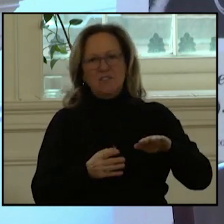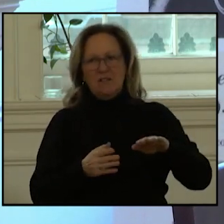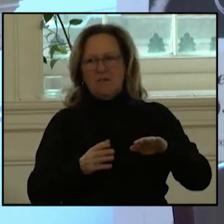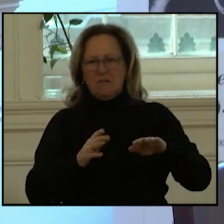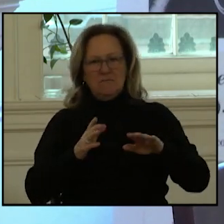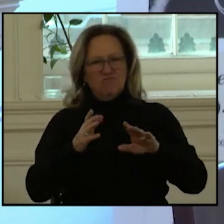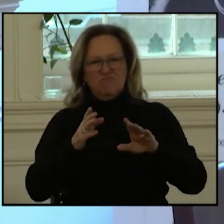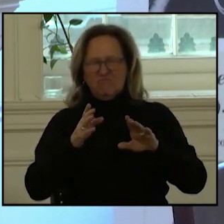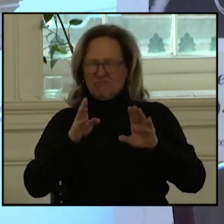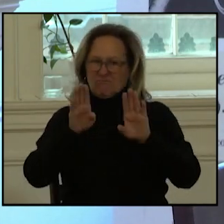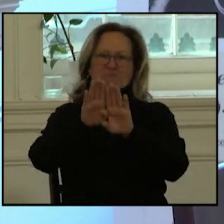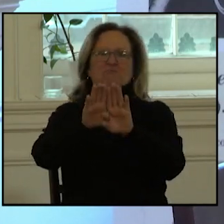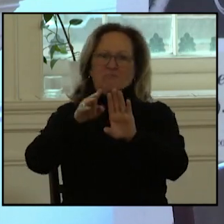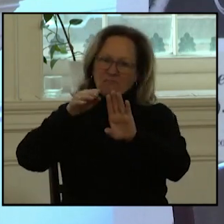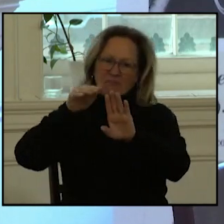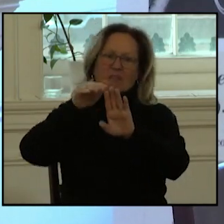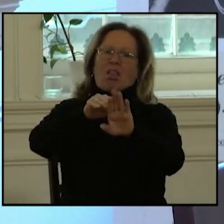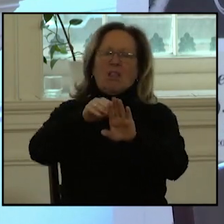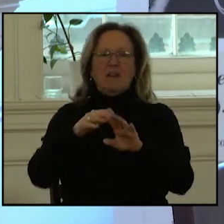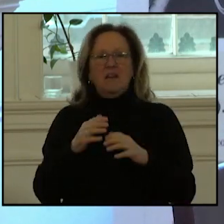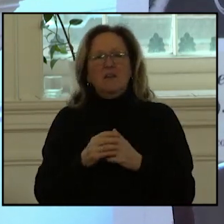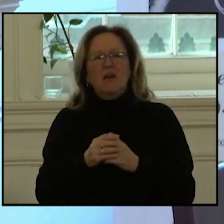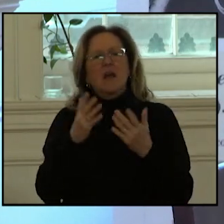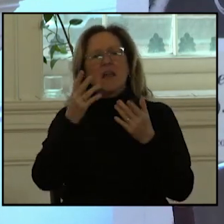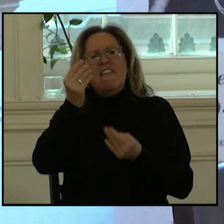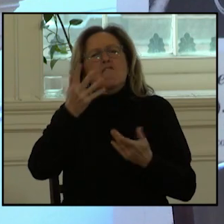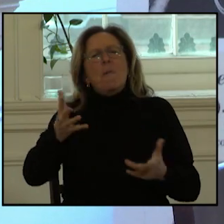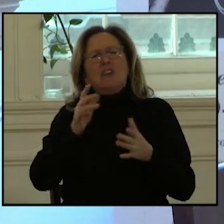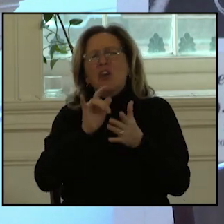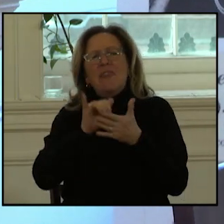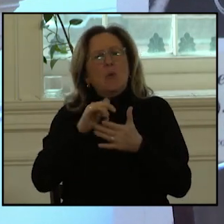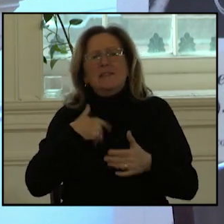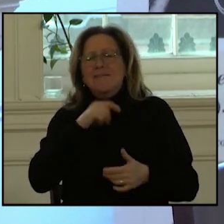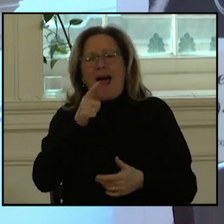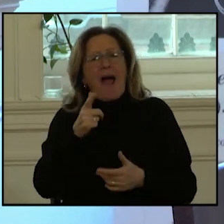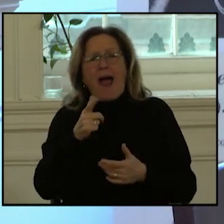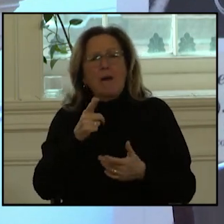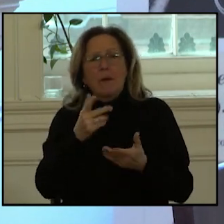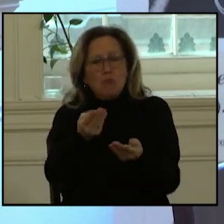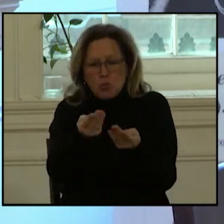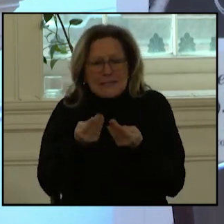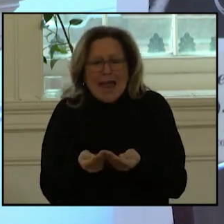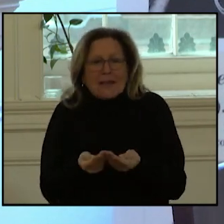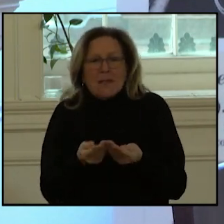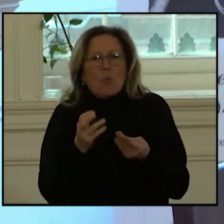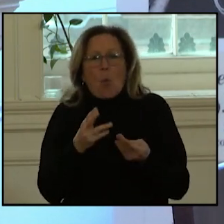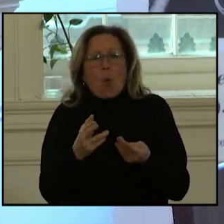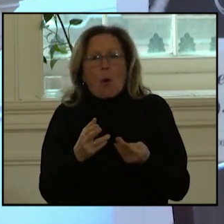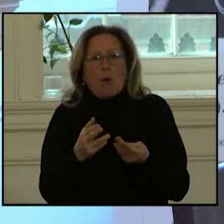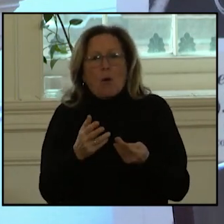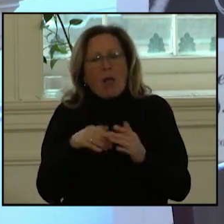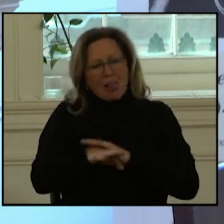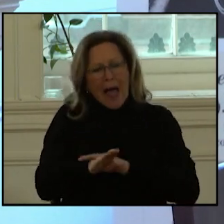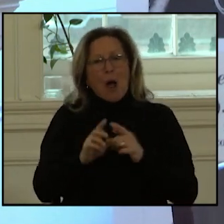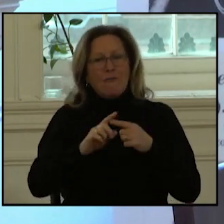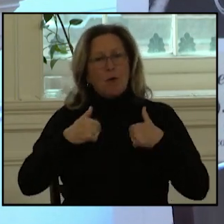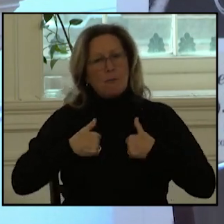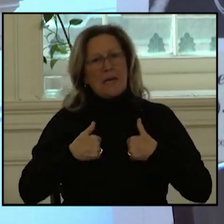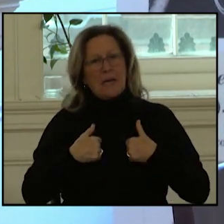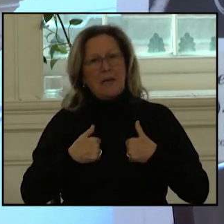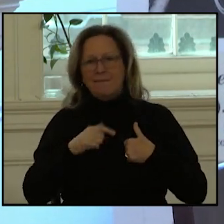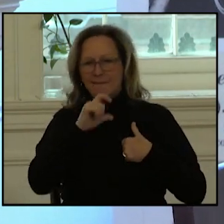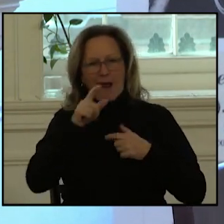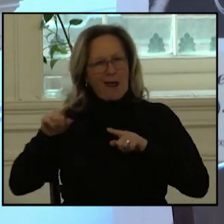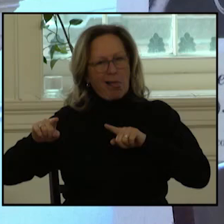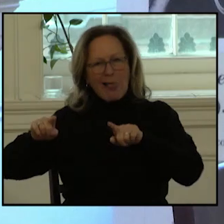that you weren't afforded, or wasn't presented, or didn't align to what you were learning in school.